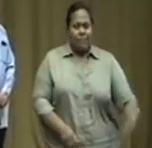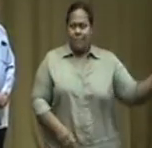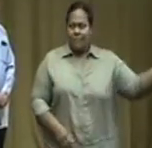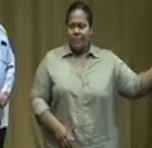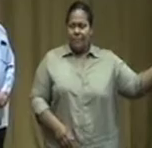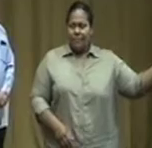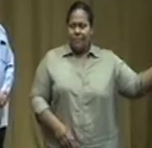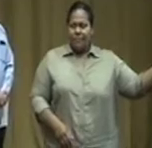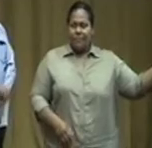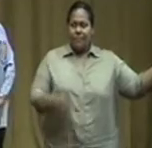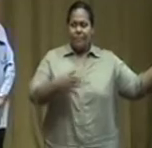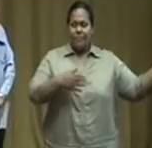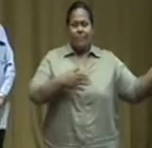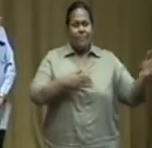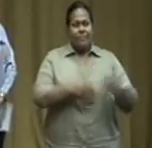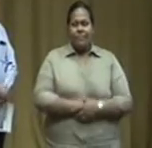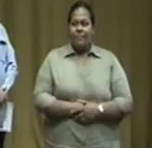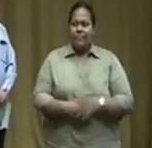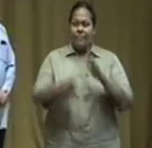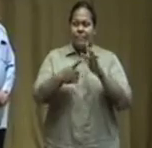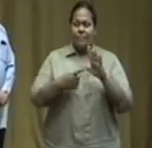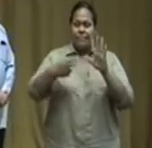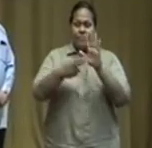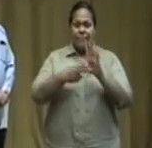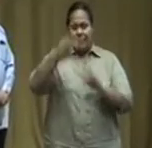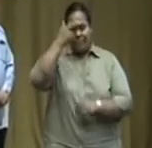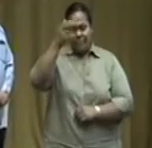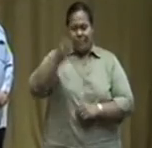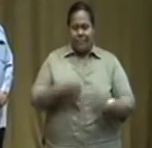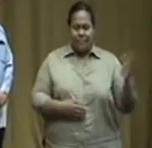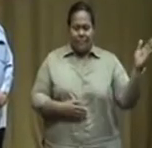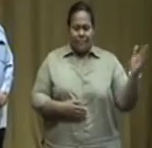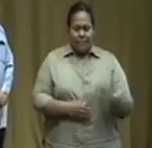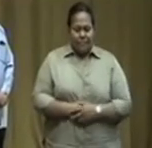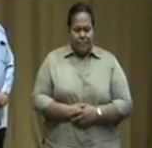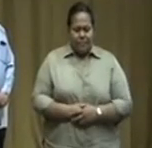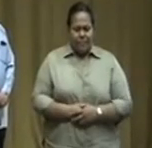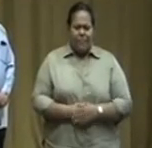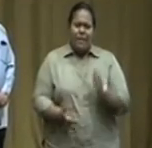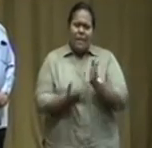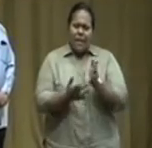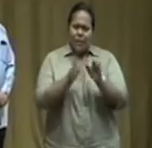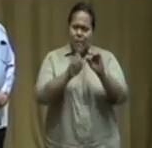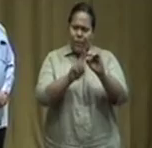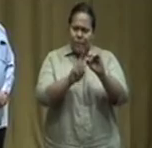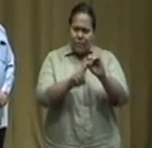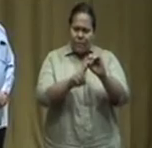Thanks, Wayne. My name's Ian Thompson. I'm an e-learning fellow here in the Faculty of Arts, Law and Education. It's a bit of a technical question, but if there is no requirement